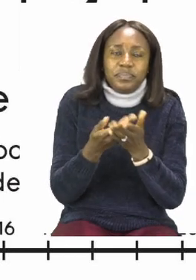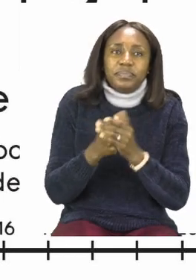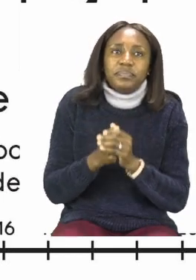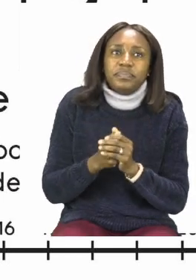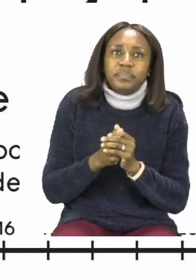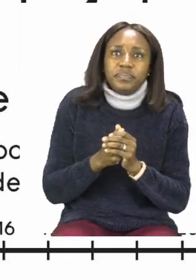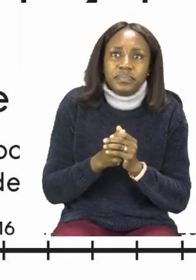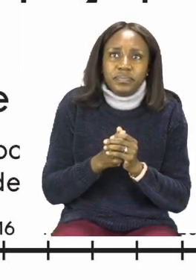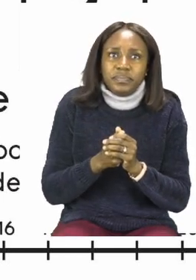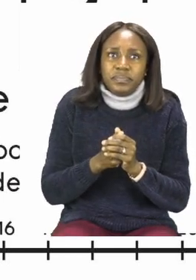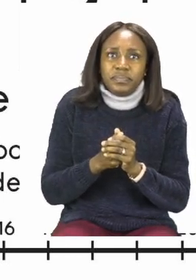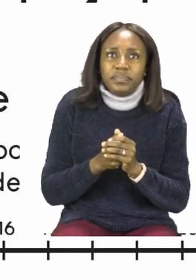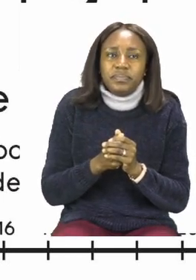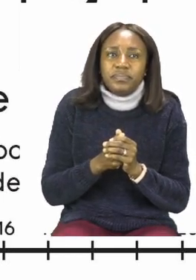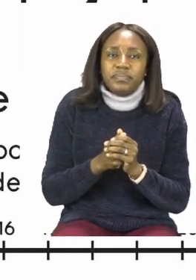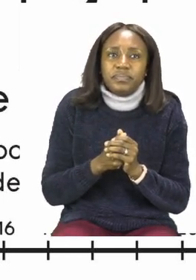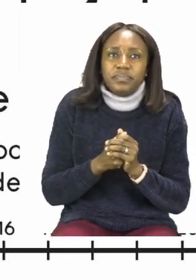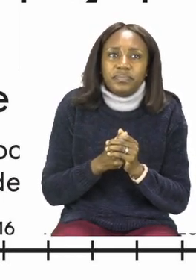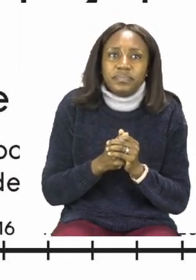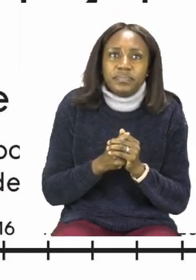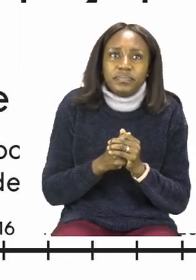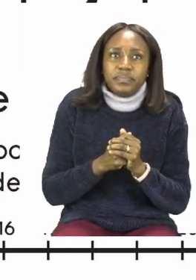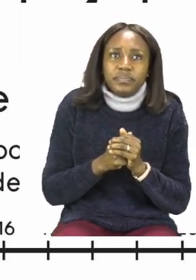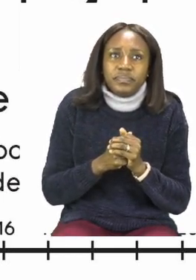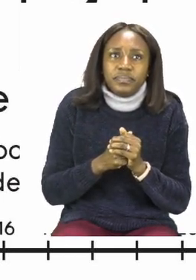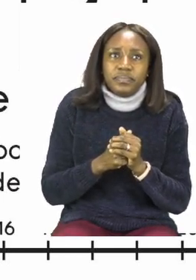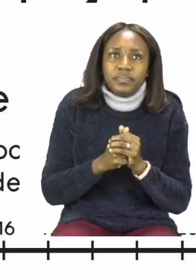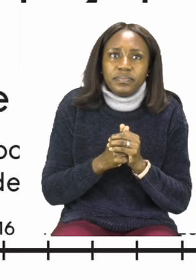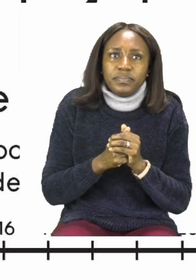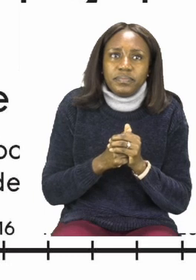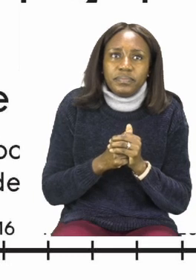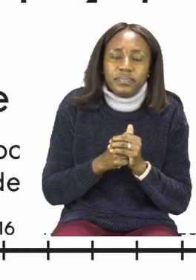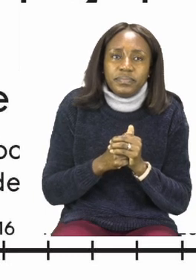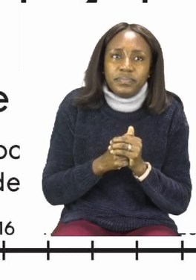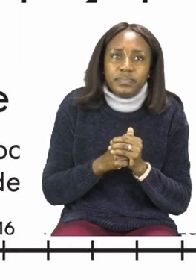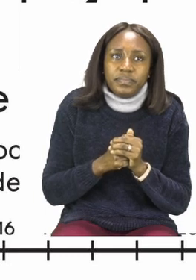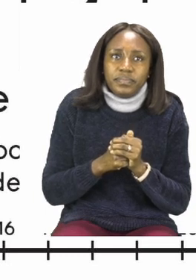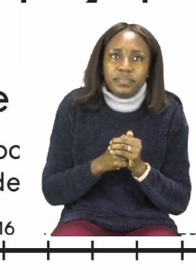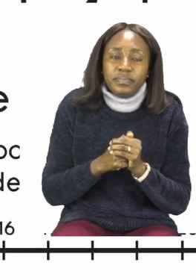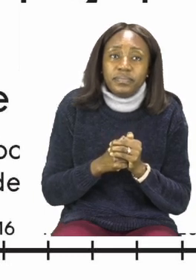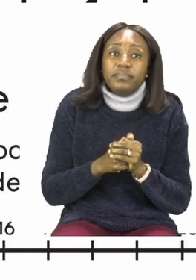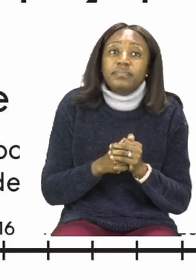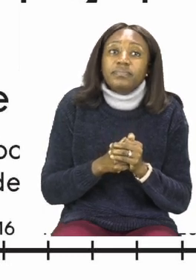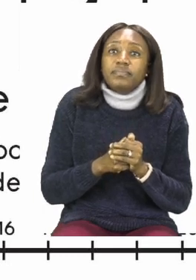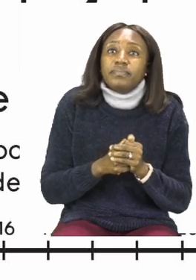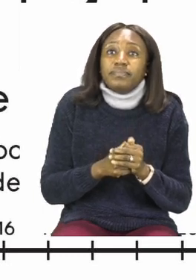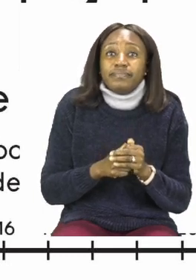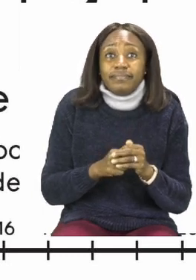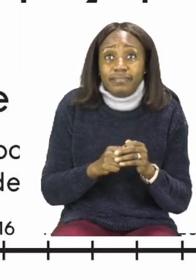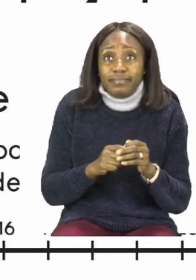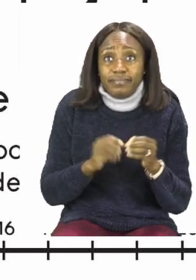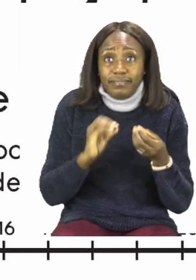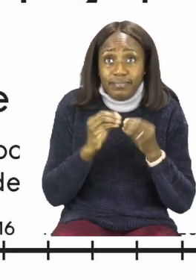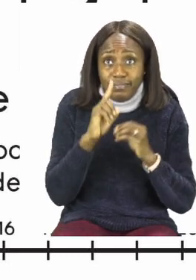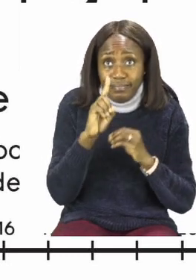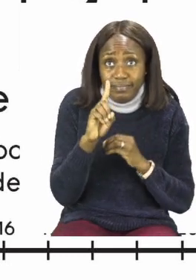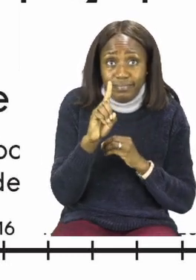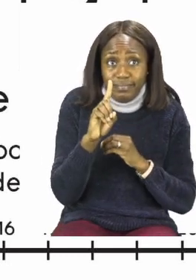time we are going to be using the number line to help us solve our number bonds. So let's do the first one together.